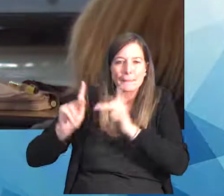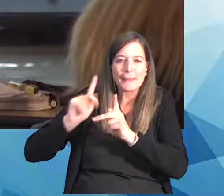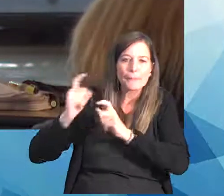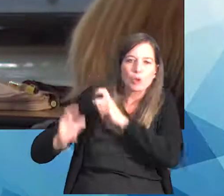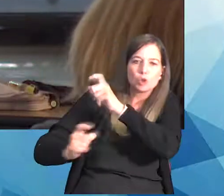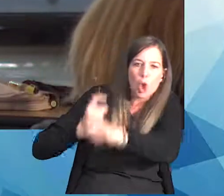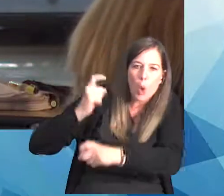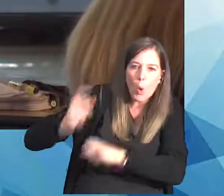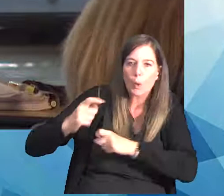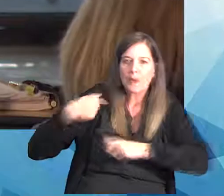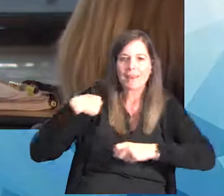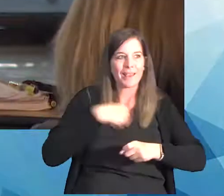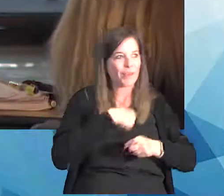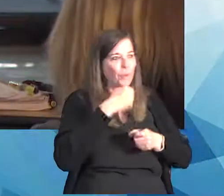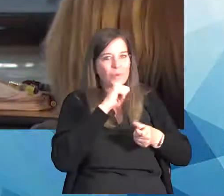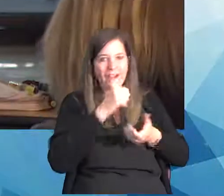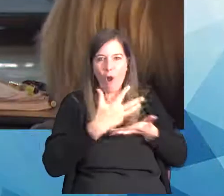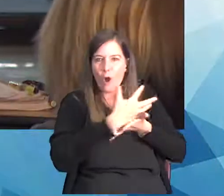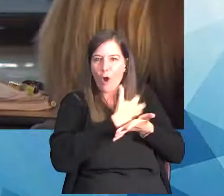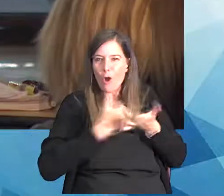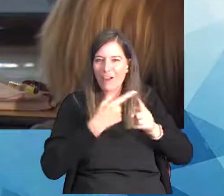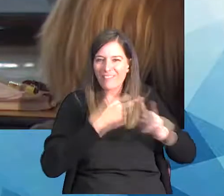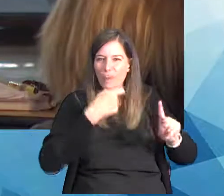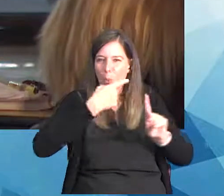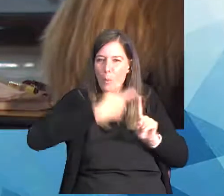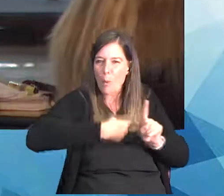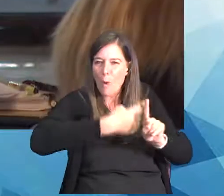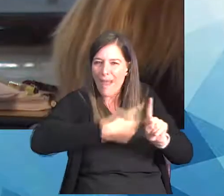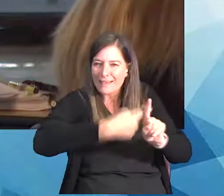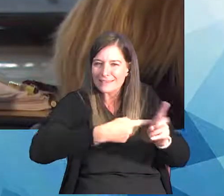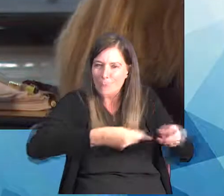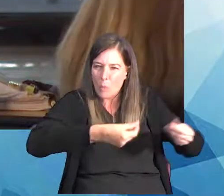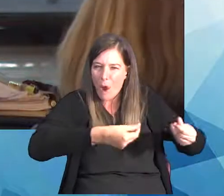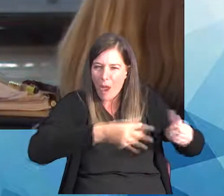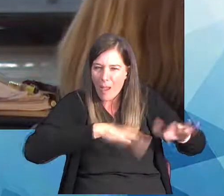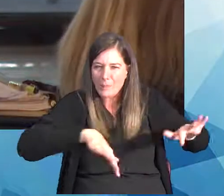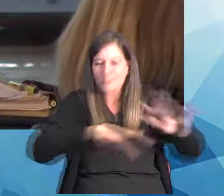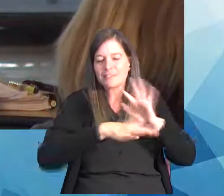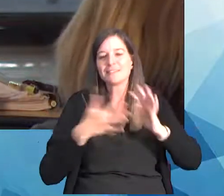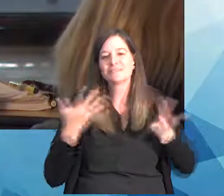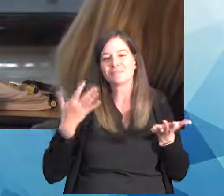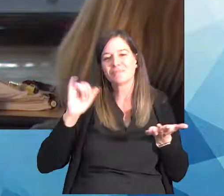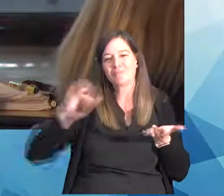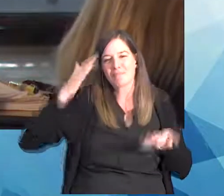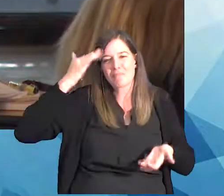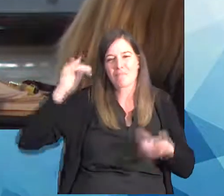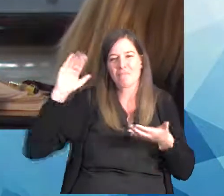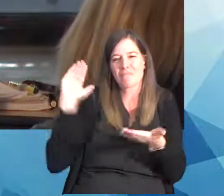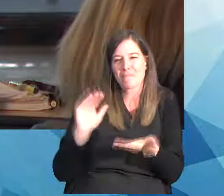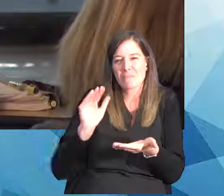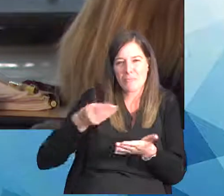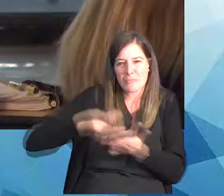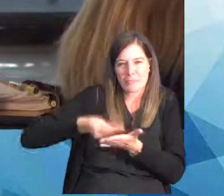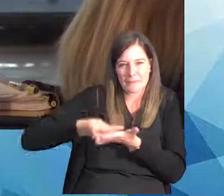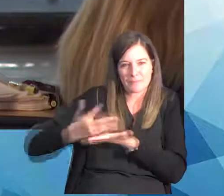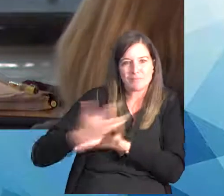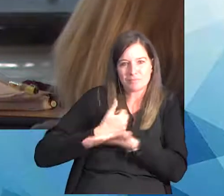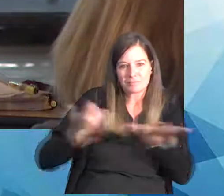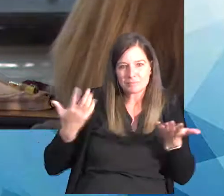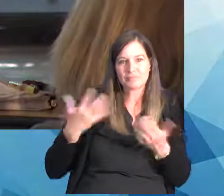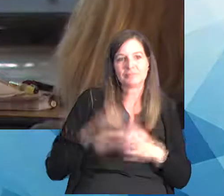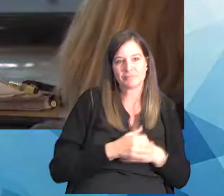Total obligated expenditures of $52.3 million are higher by about